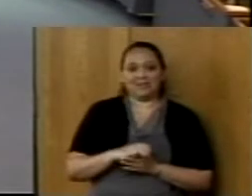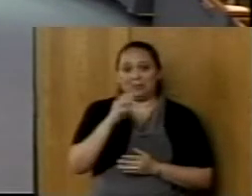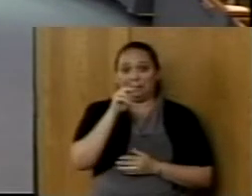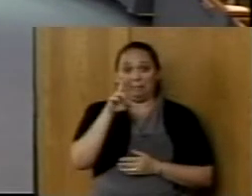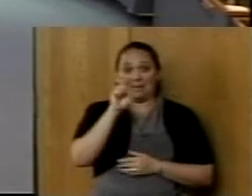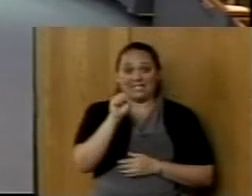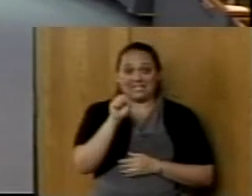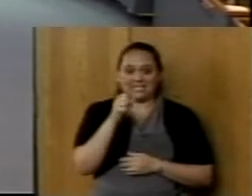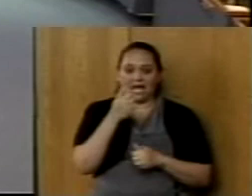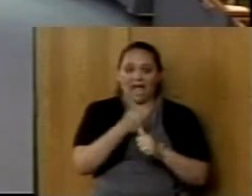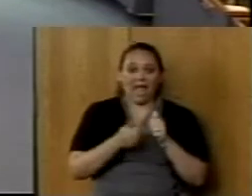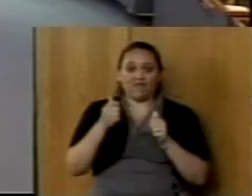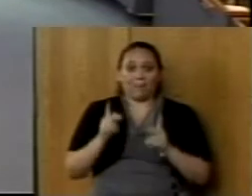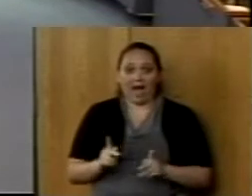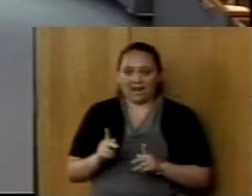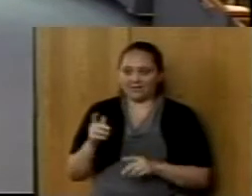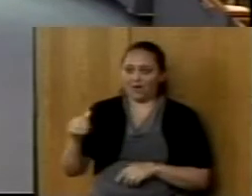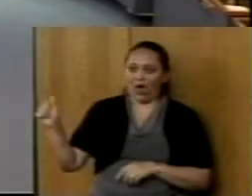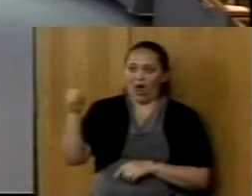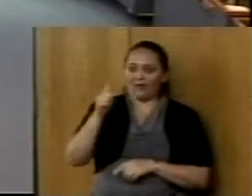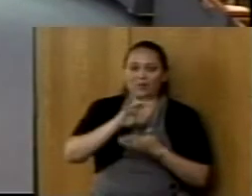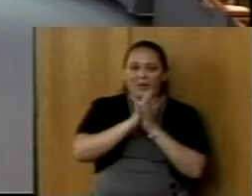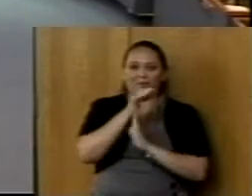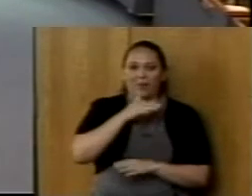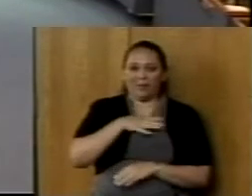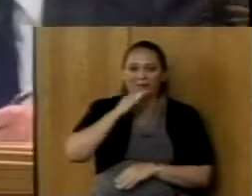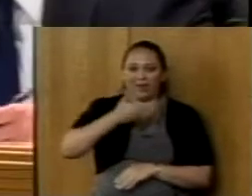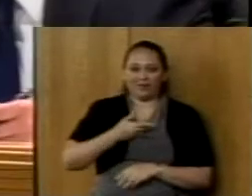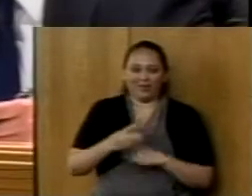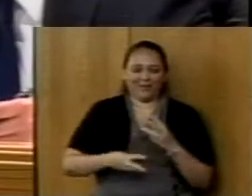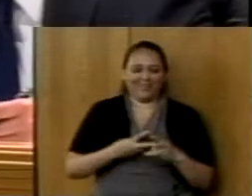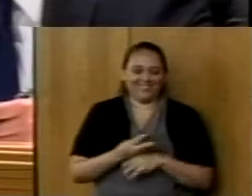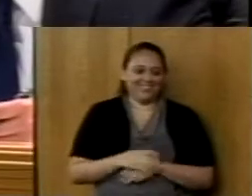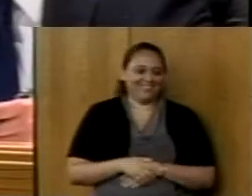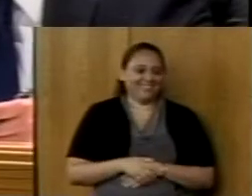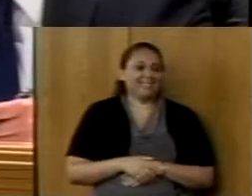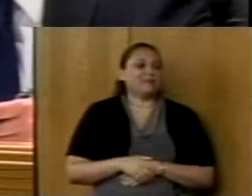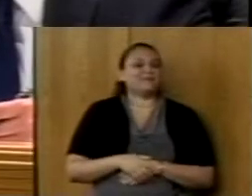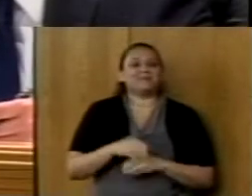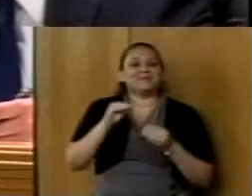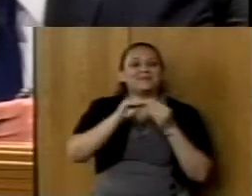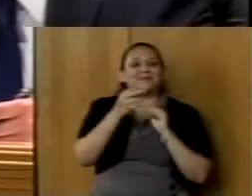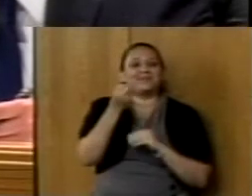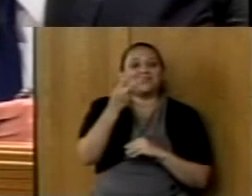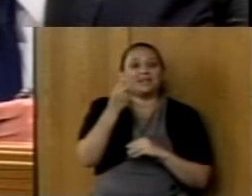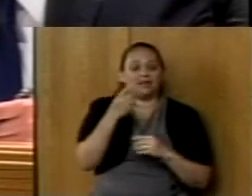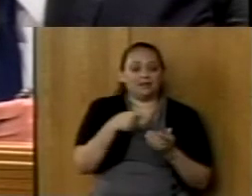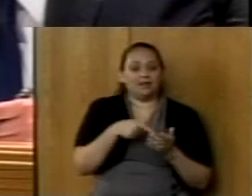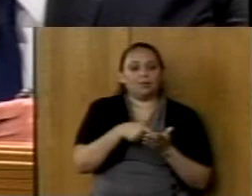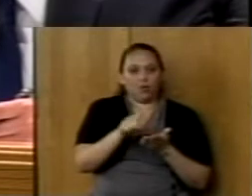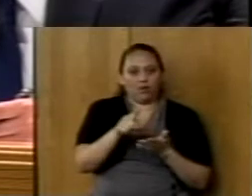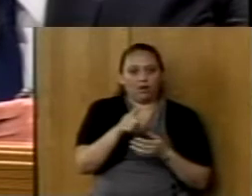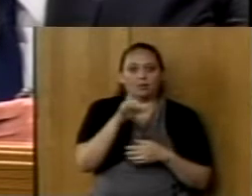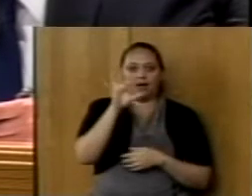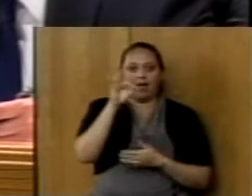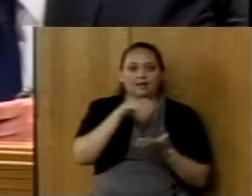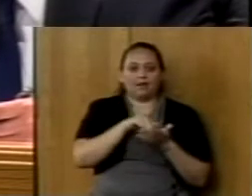Mrs. Everybody, all of you just became women. Thank you. Everybody. Welcome to the world. Moving on to item 12, recommend approval for payment of